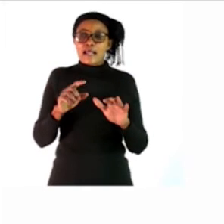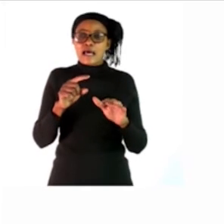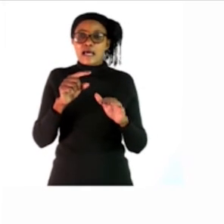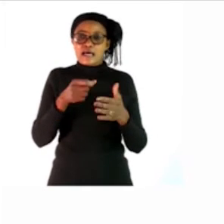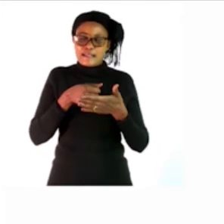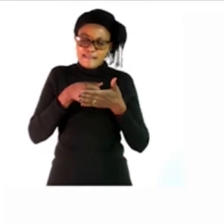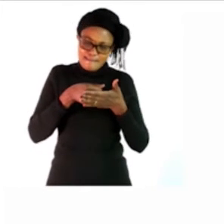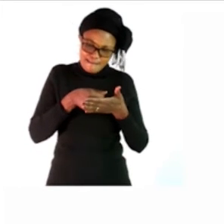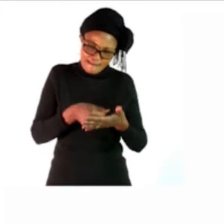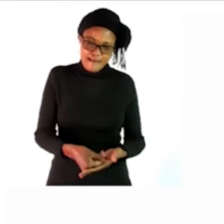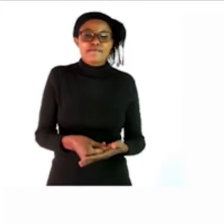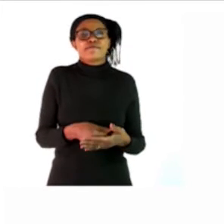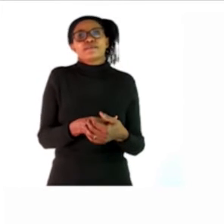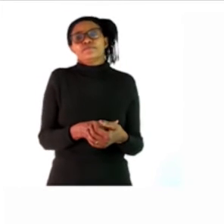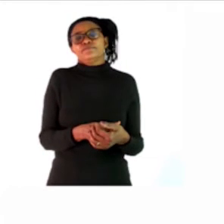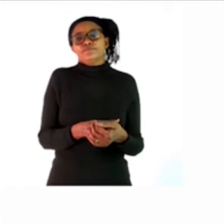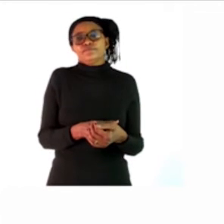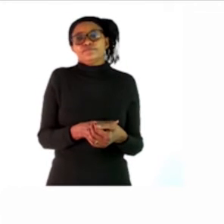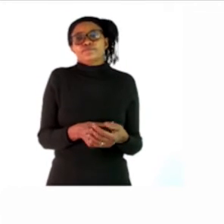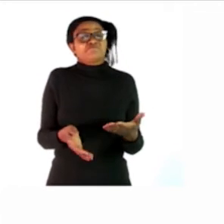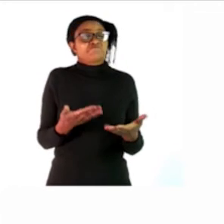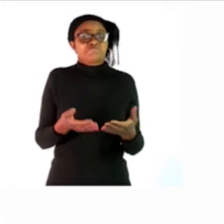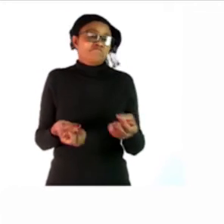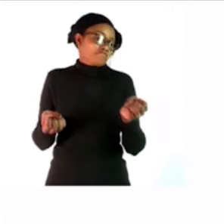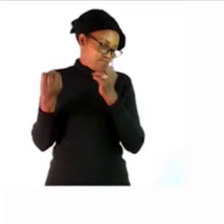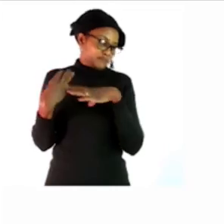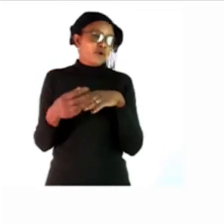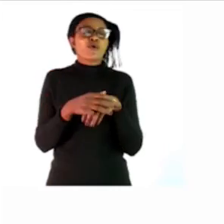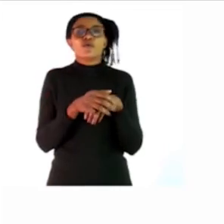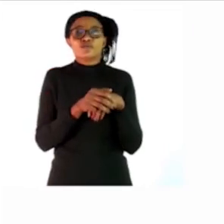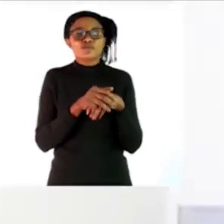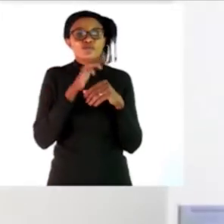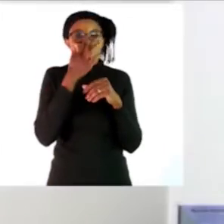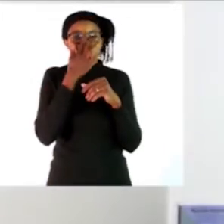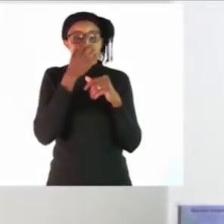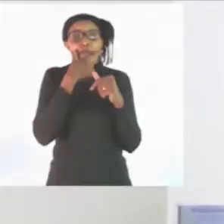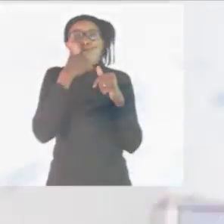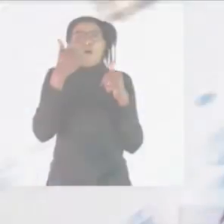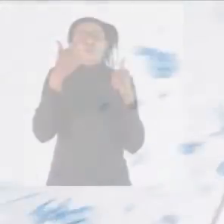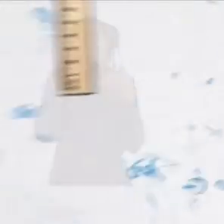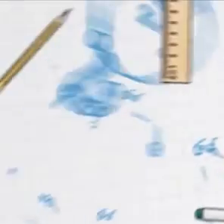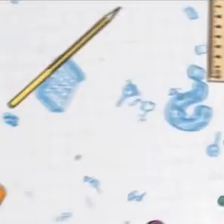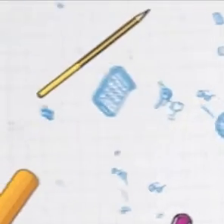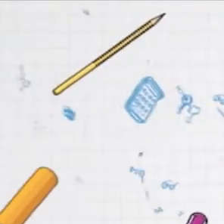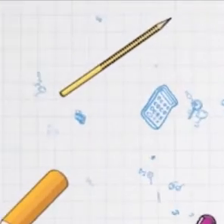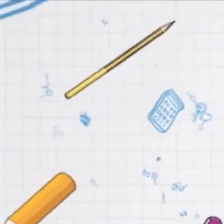is heavy. I thank you very much.